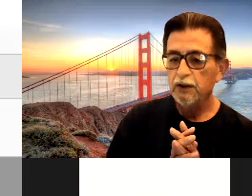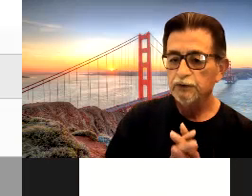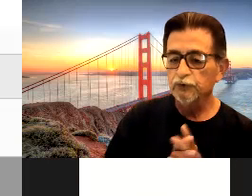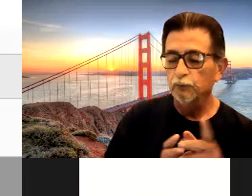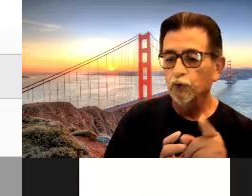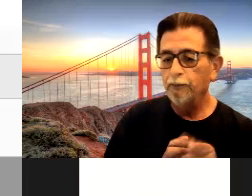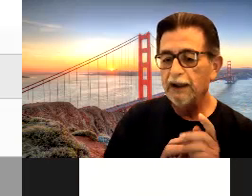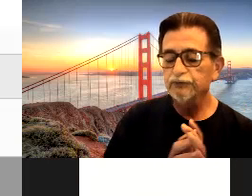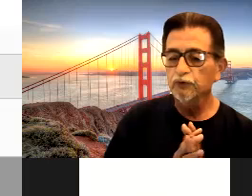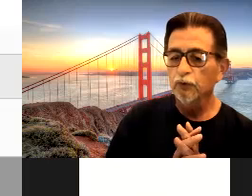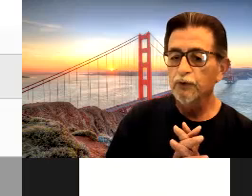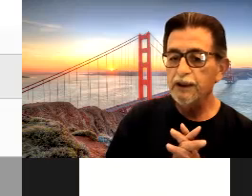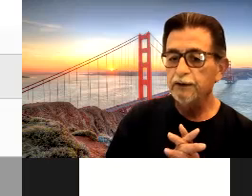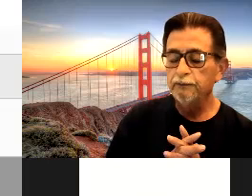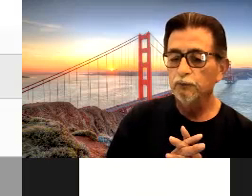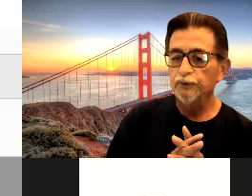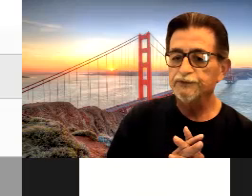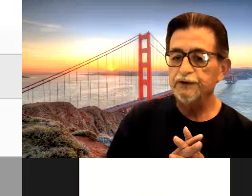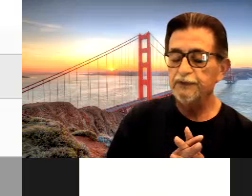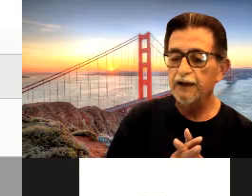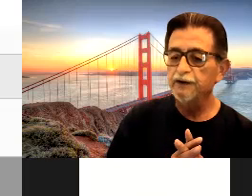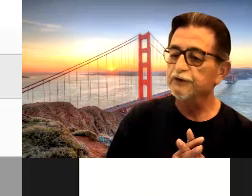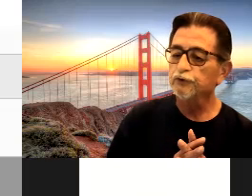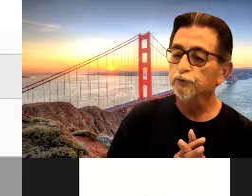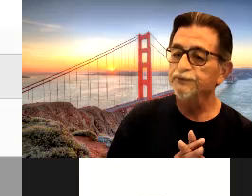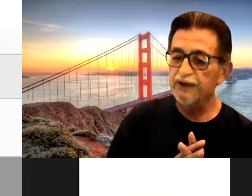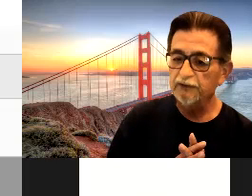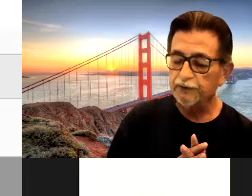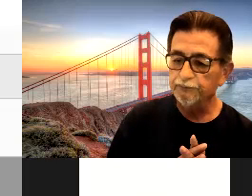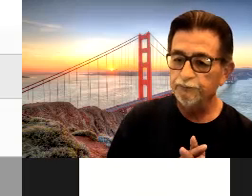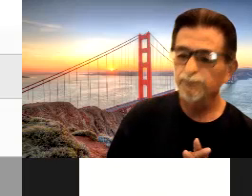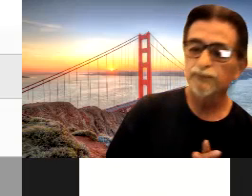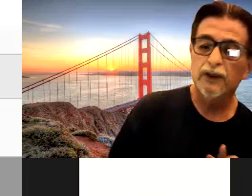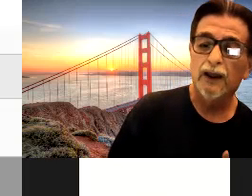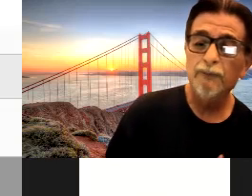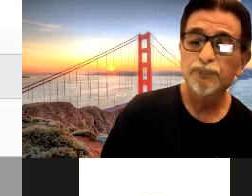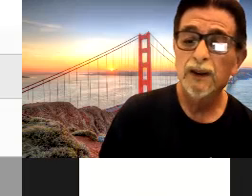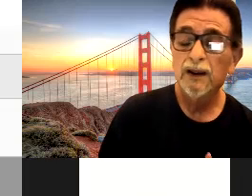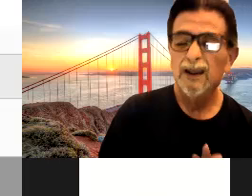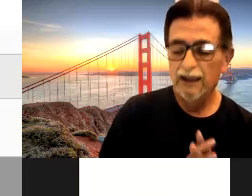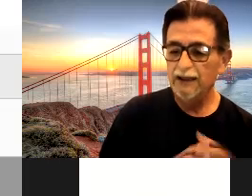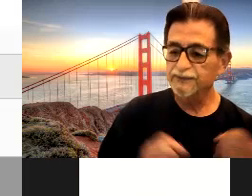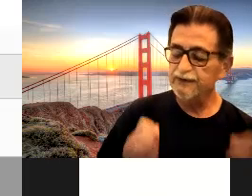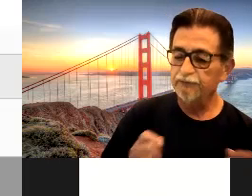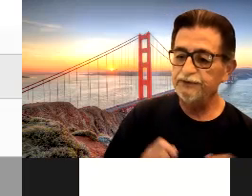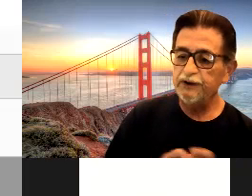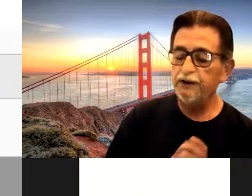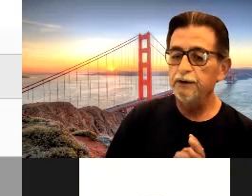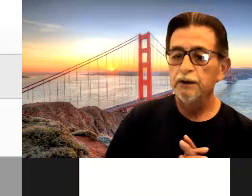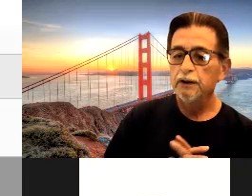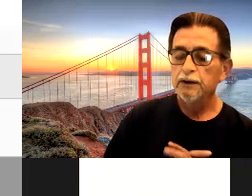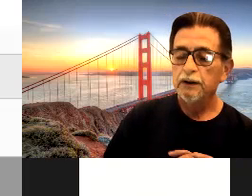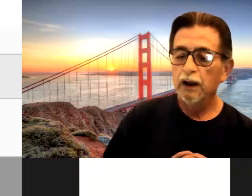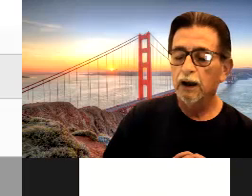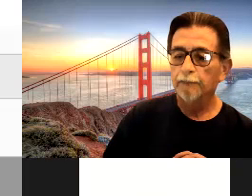elements. So going back to chlorine, we see that is in group 7, okay? It has